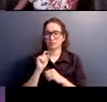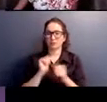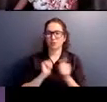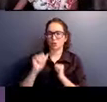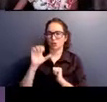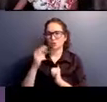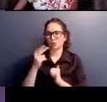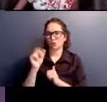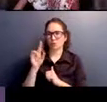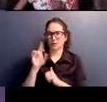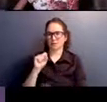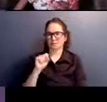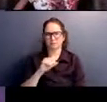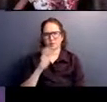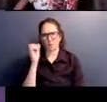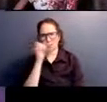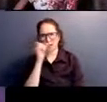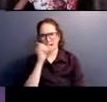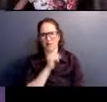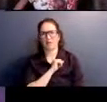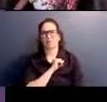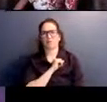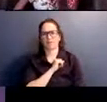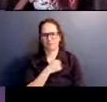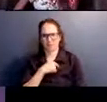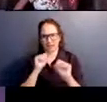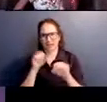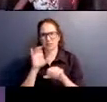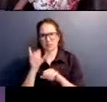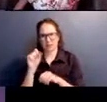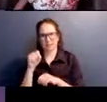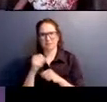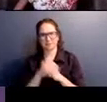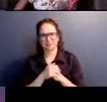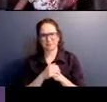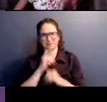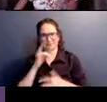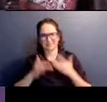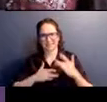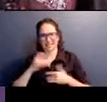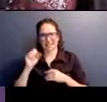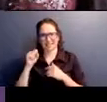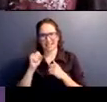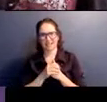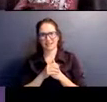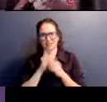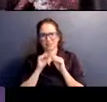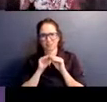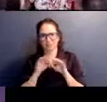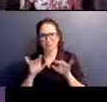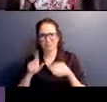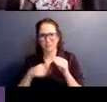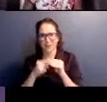Wow, okay. That sounds like something I can do. I'm really excited to spread the word about